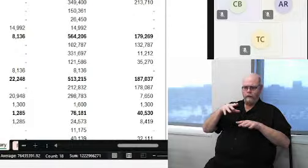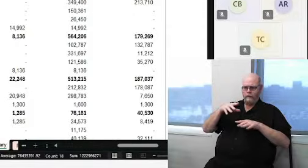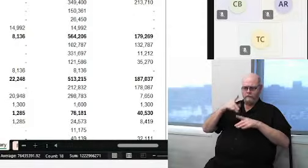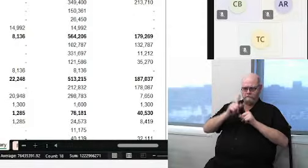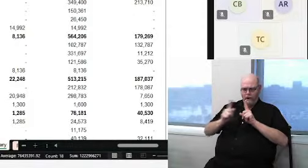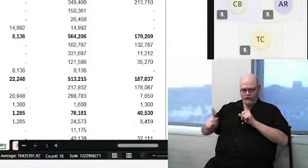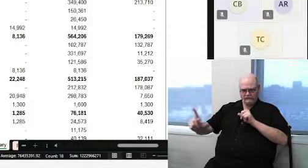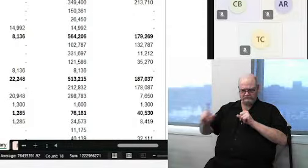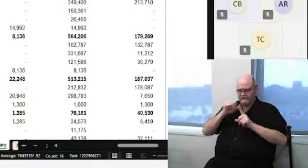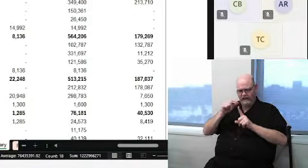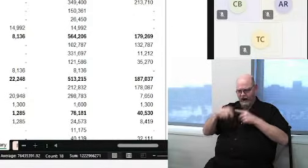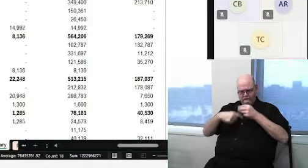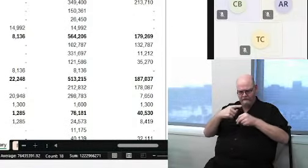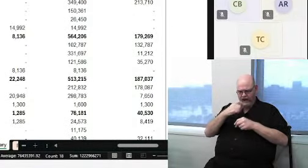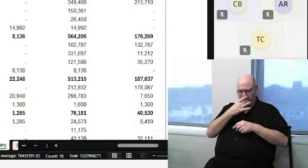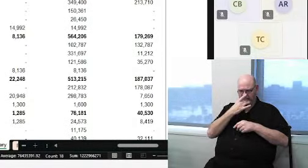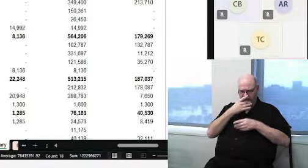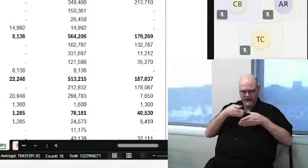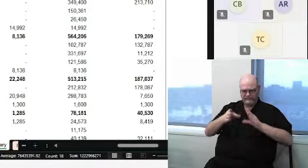about the streetlights.